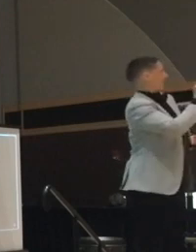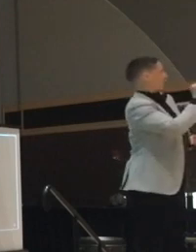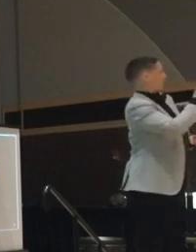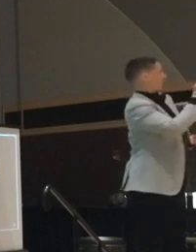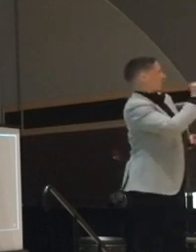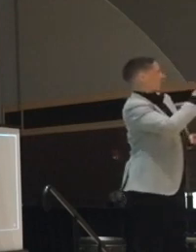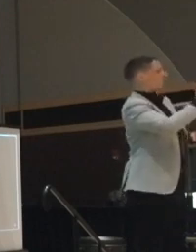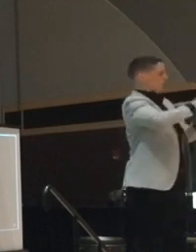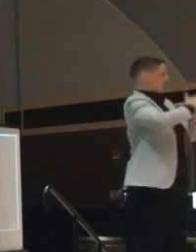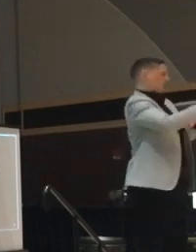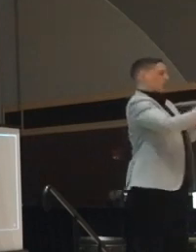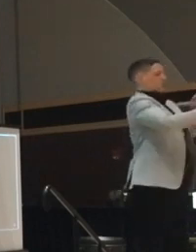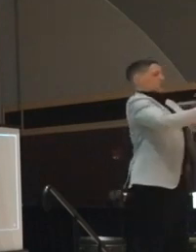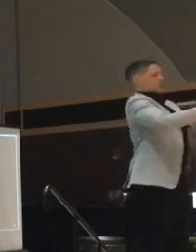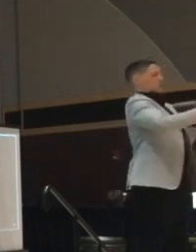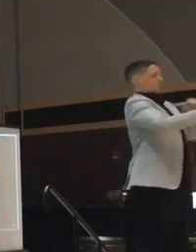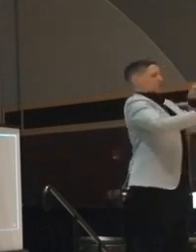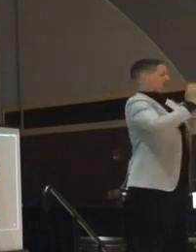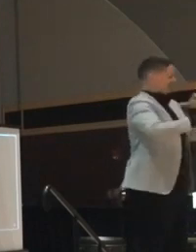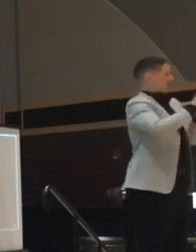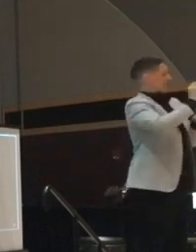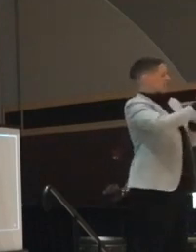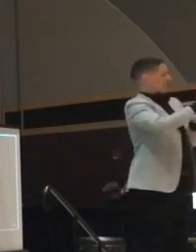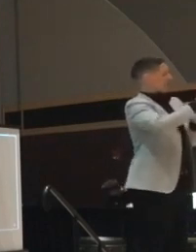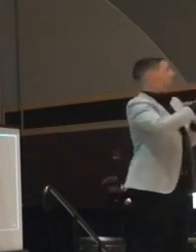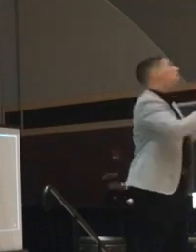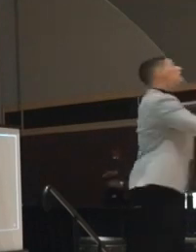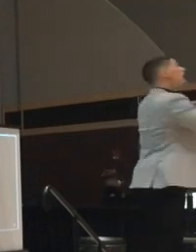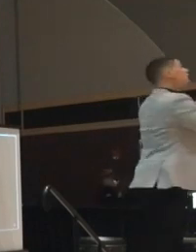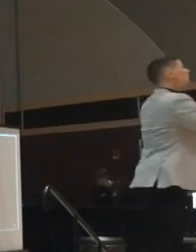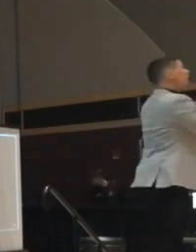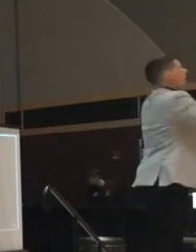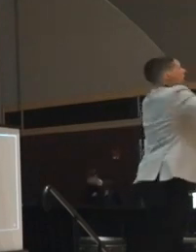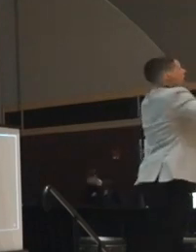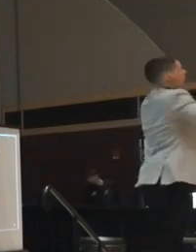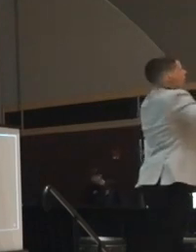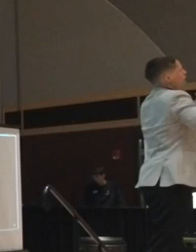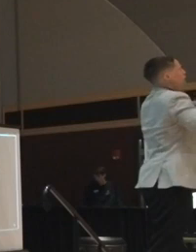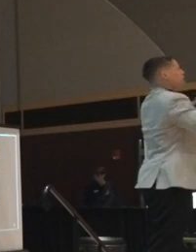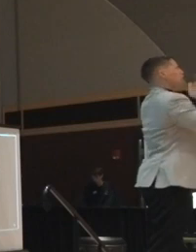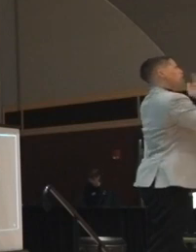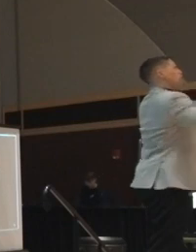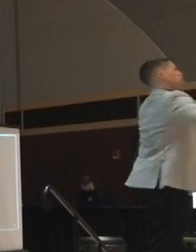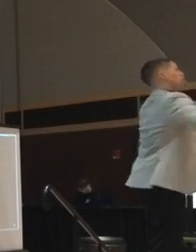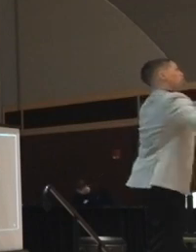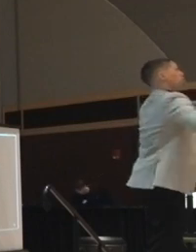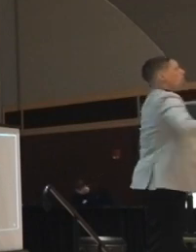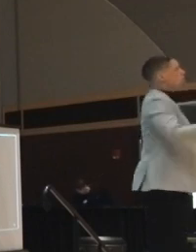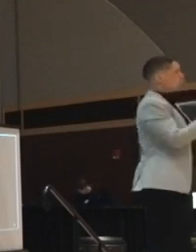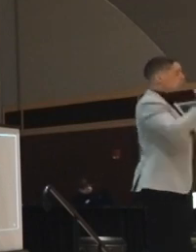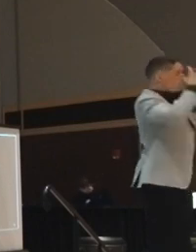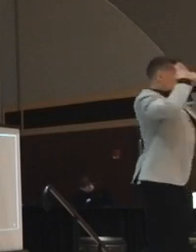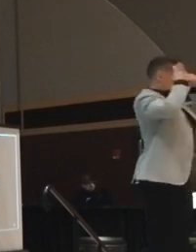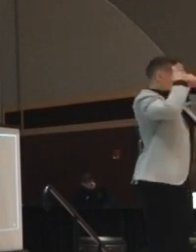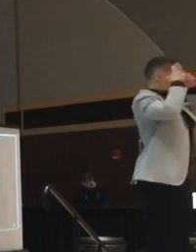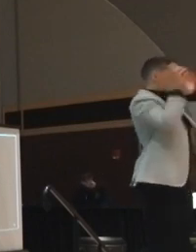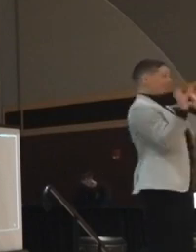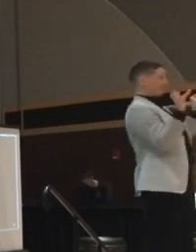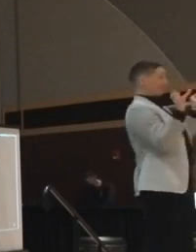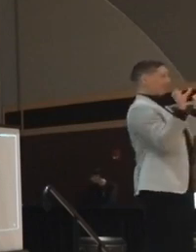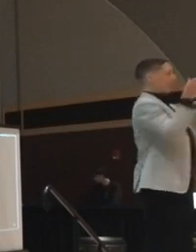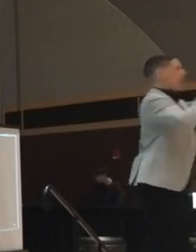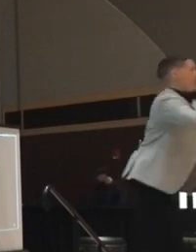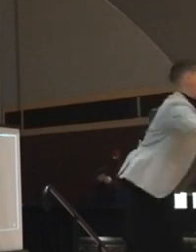at on the phone. Engineers had to make it actually work. That's the different minds working together, because the engineers would have made the